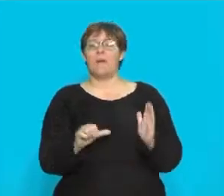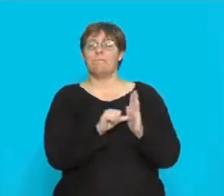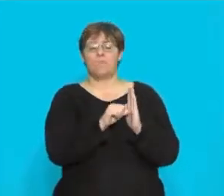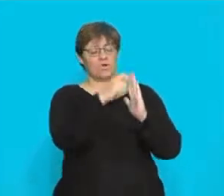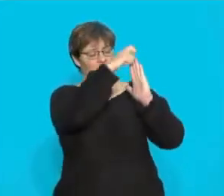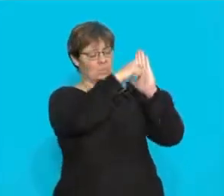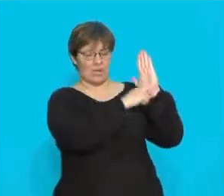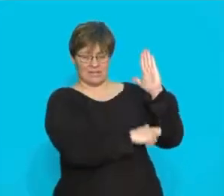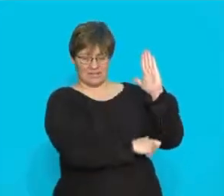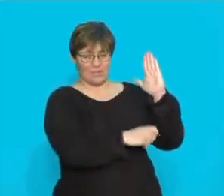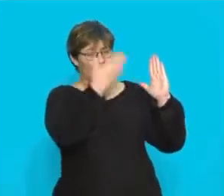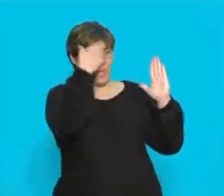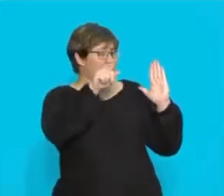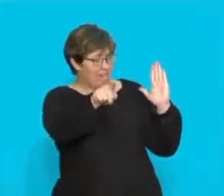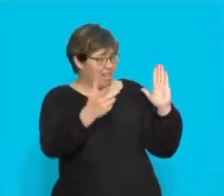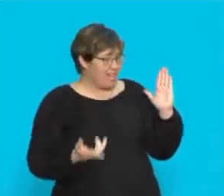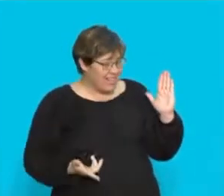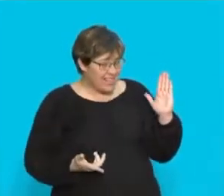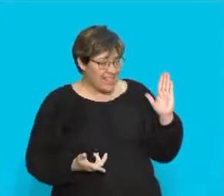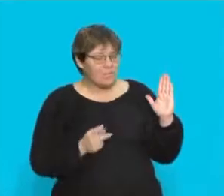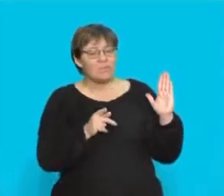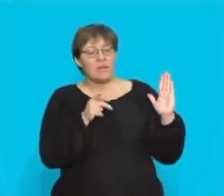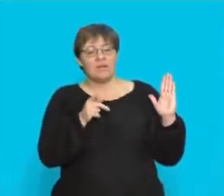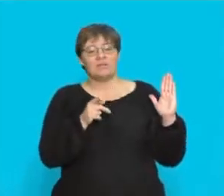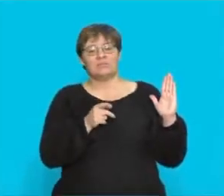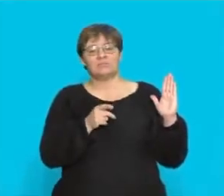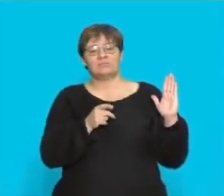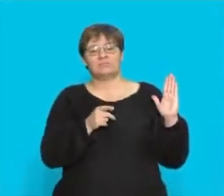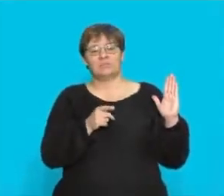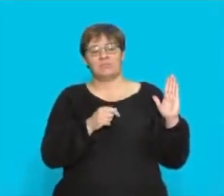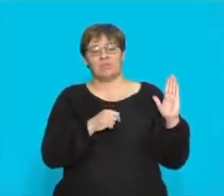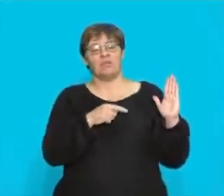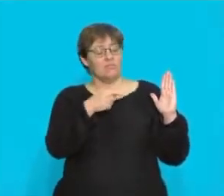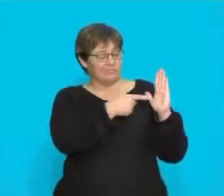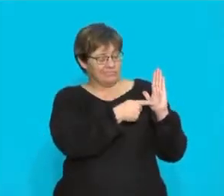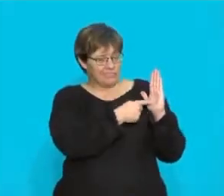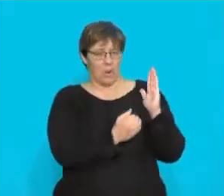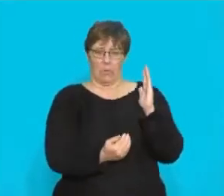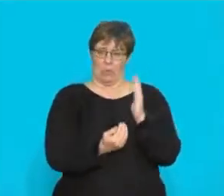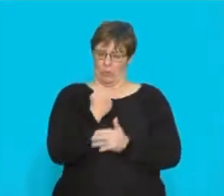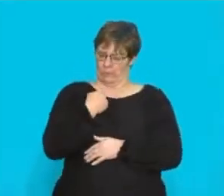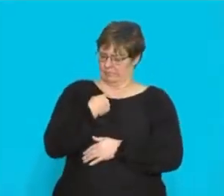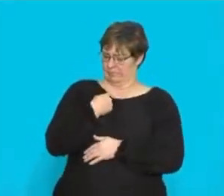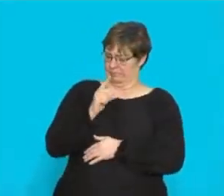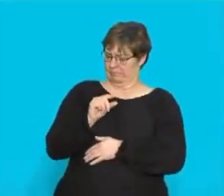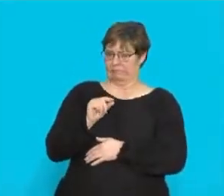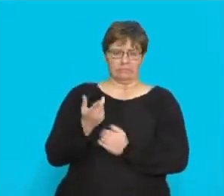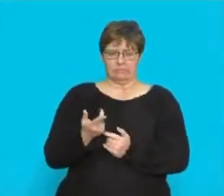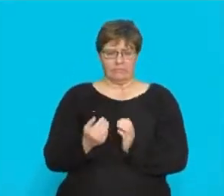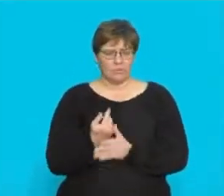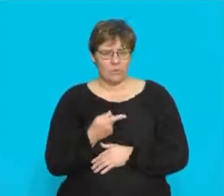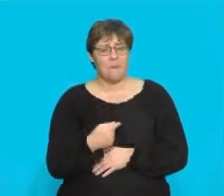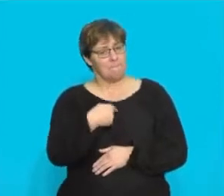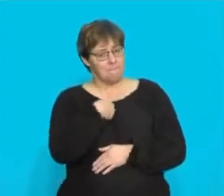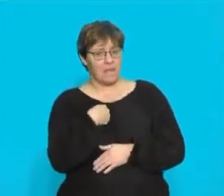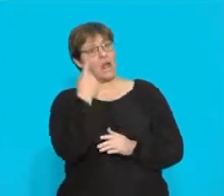Right, so guys, on the board, as always, there are lots of words, terms that are new to you to this section.